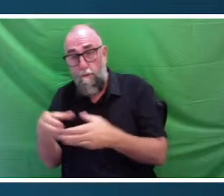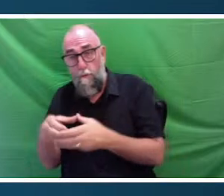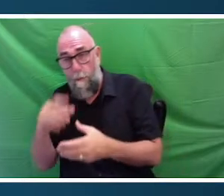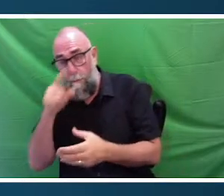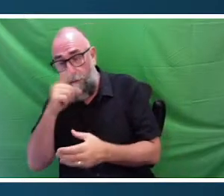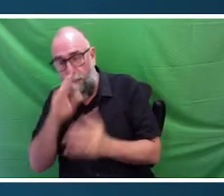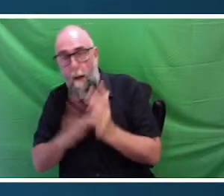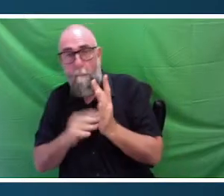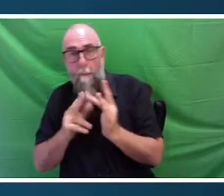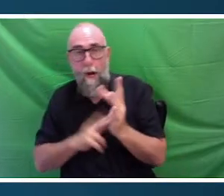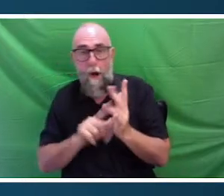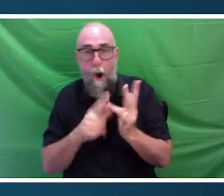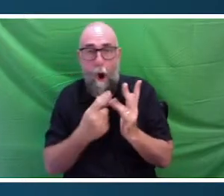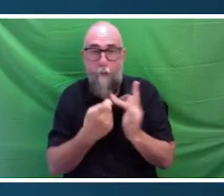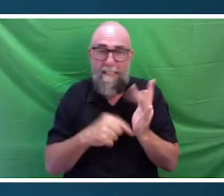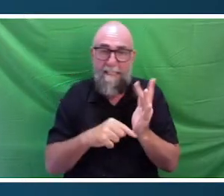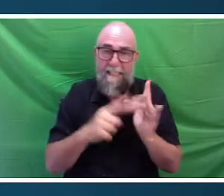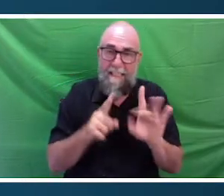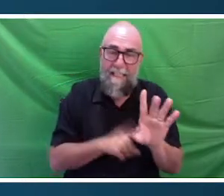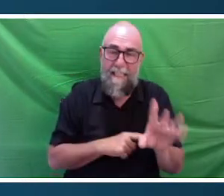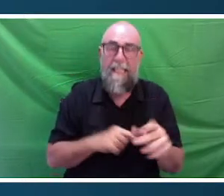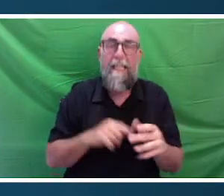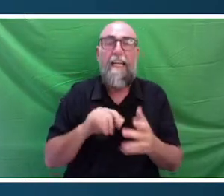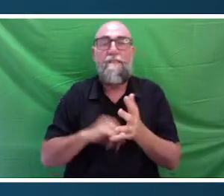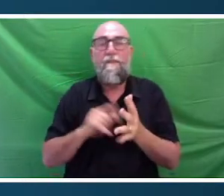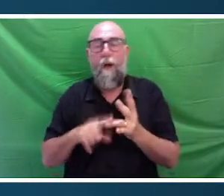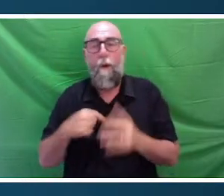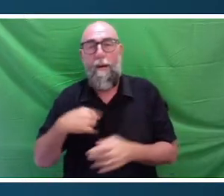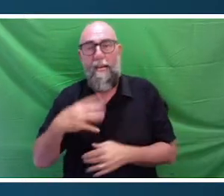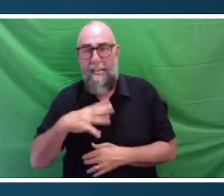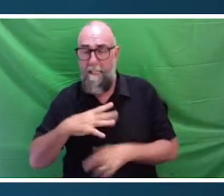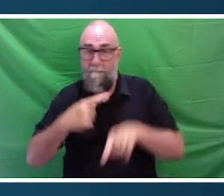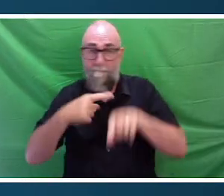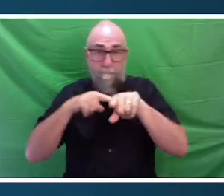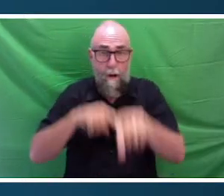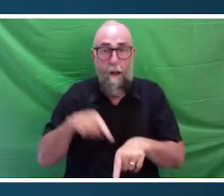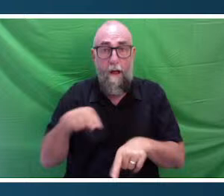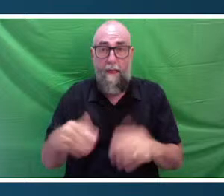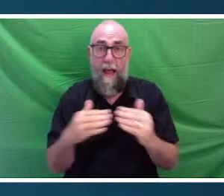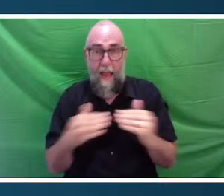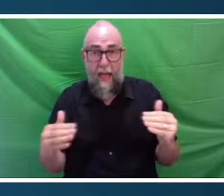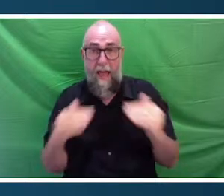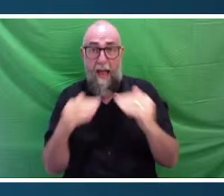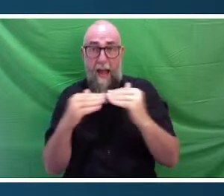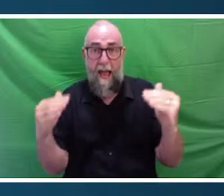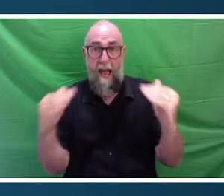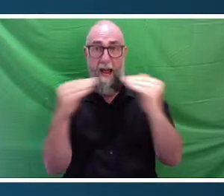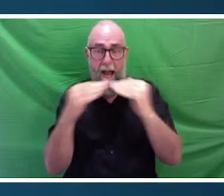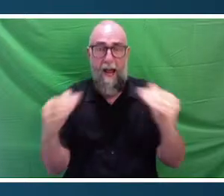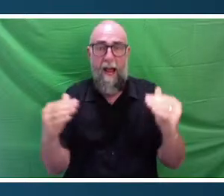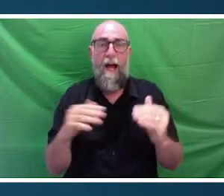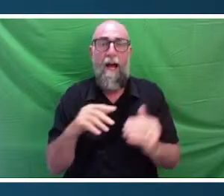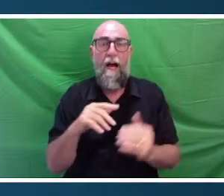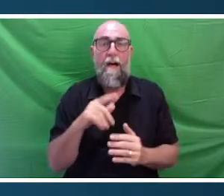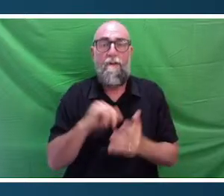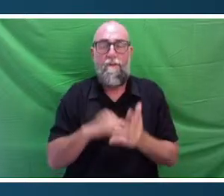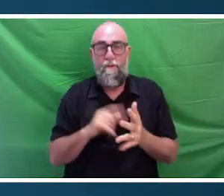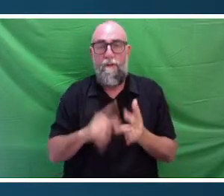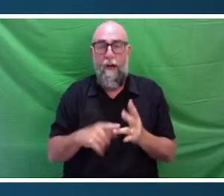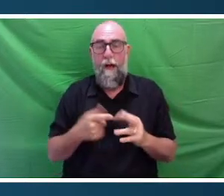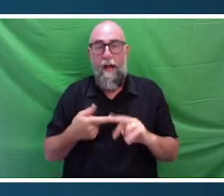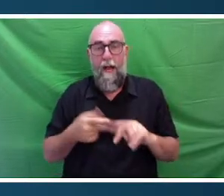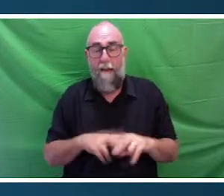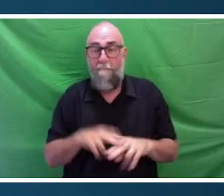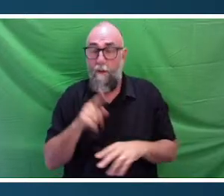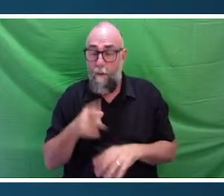to be discussed also at the various layers. Because as actors on the ground, you are either going, particularly it's a very